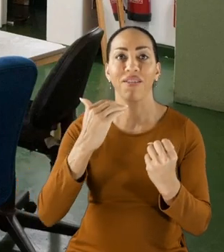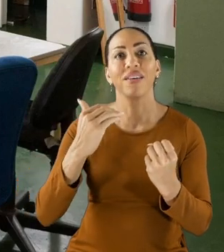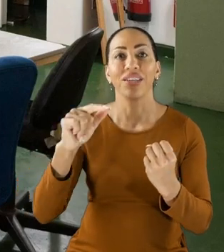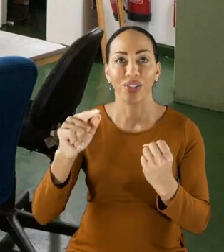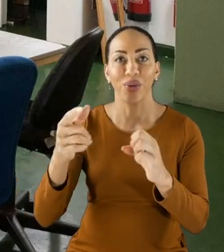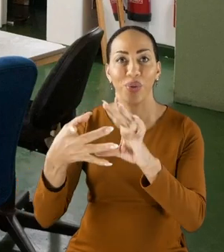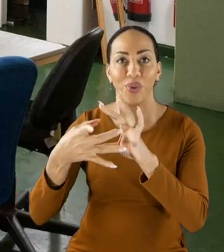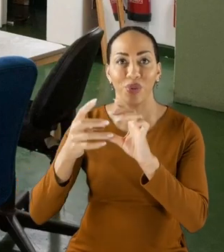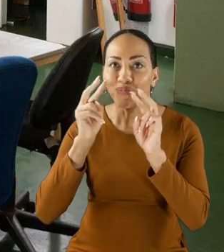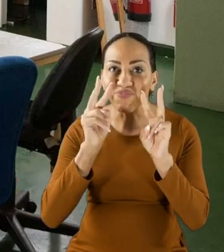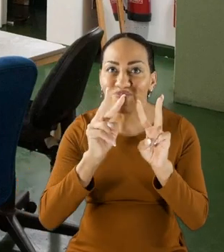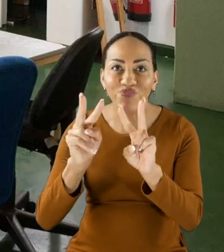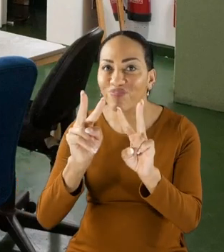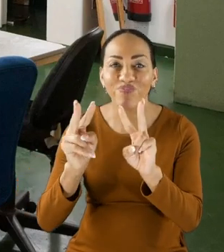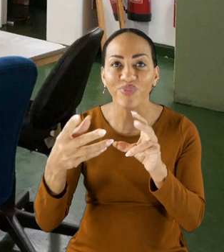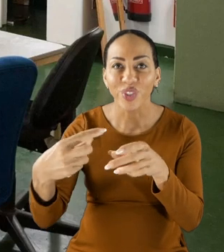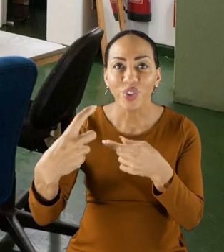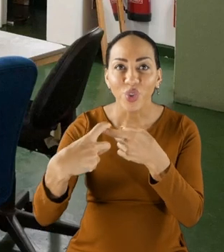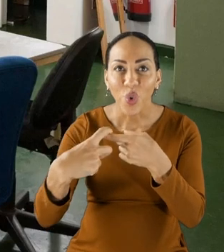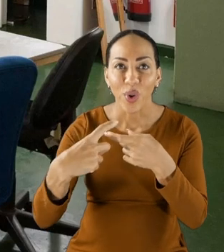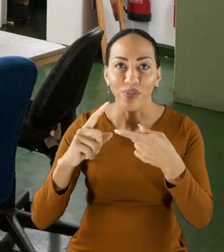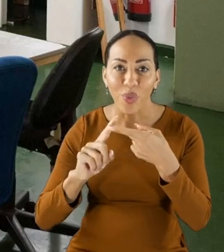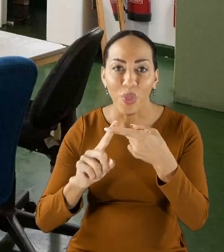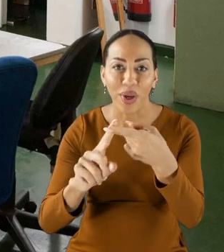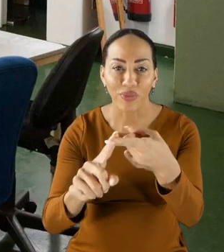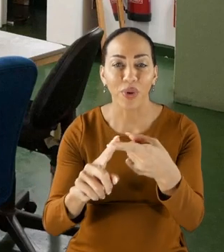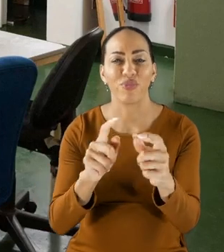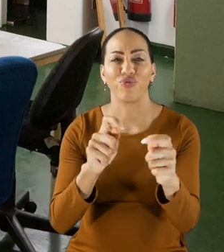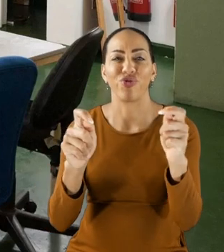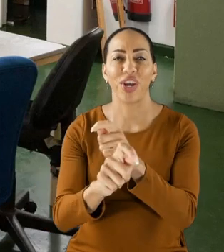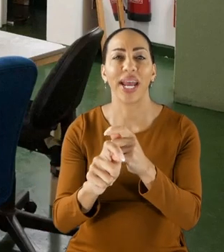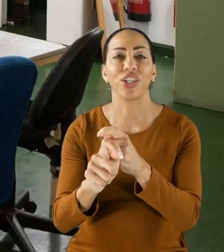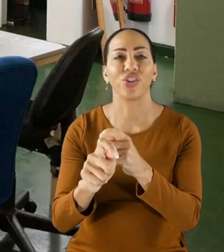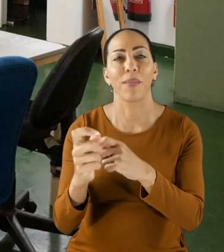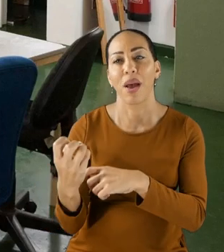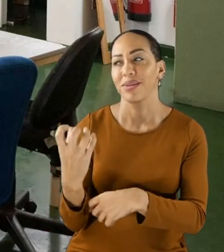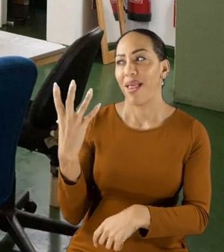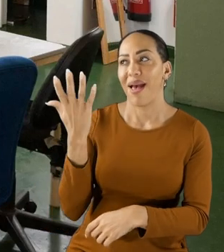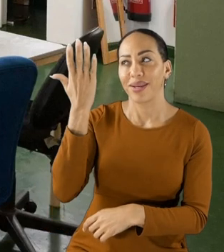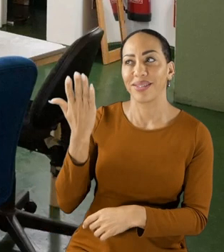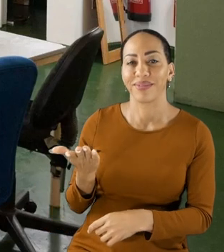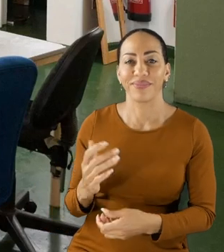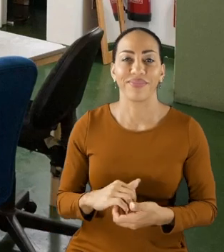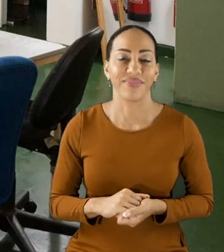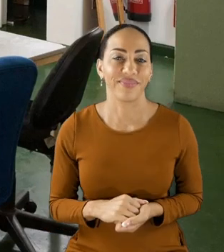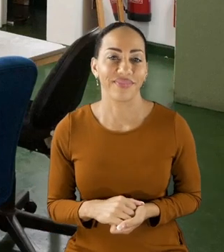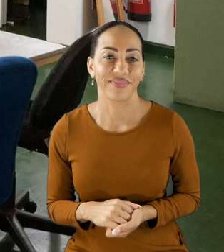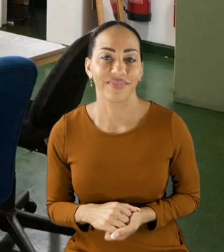let's just have a quick change my screens, my PowerPoint. There we go. So,